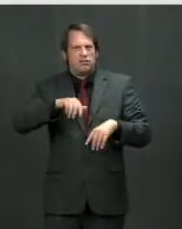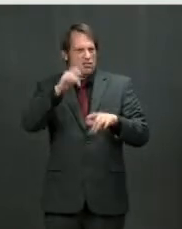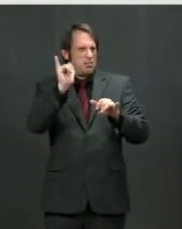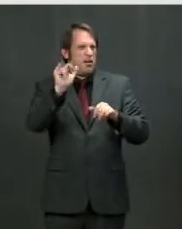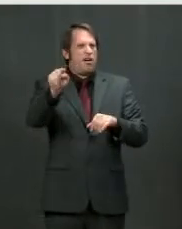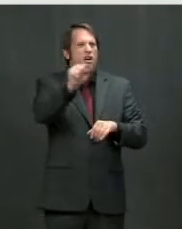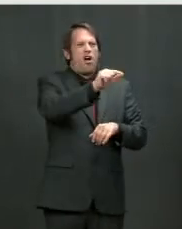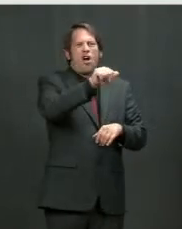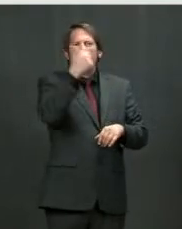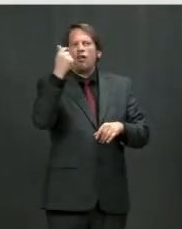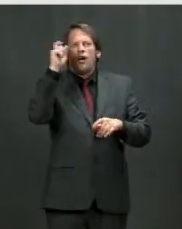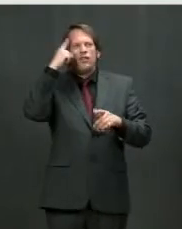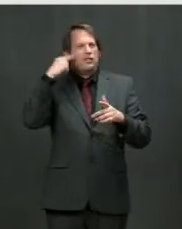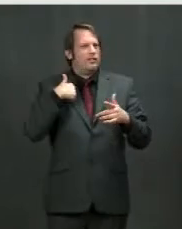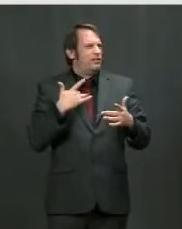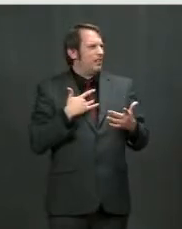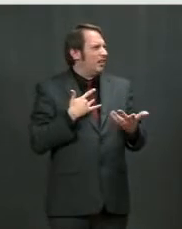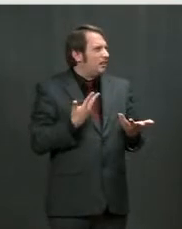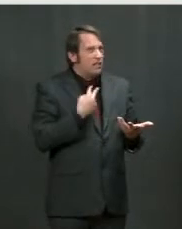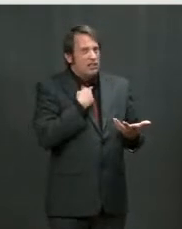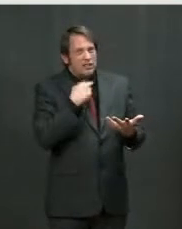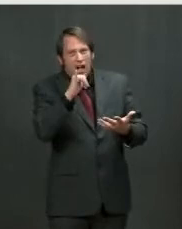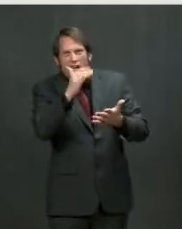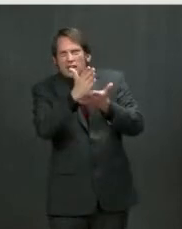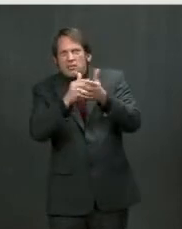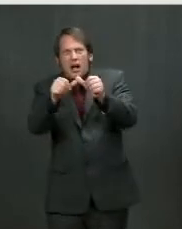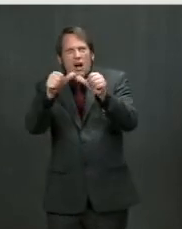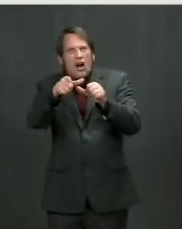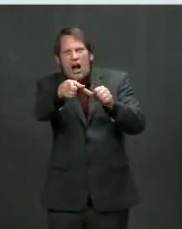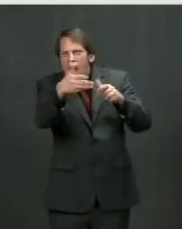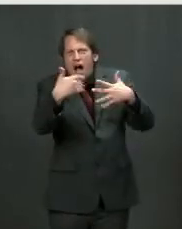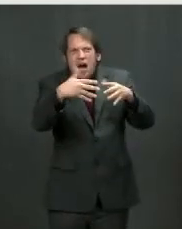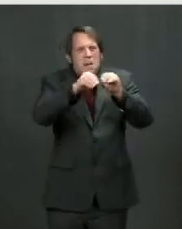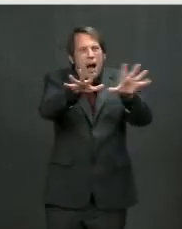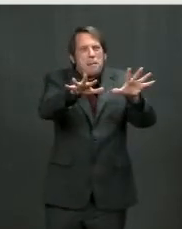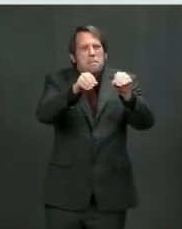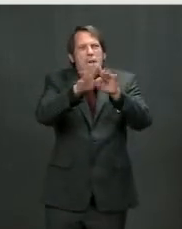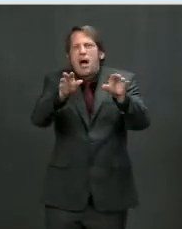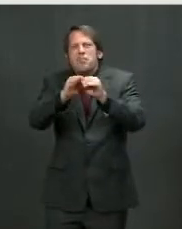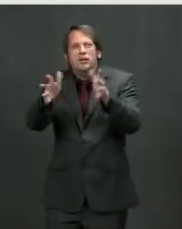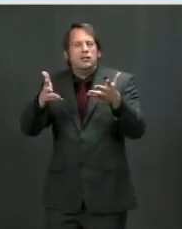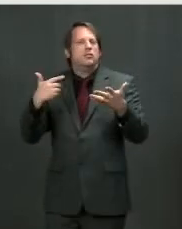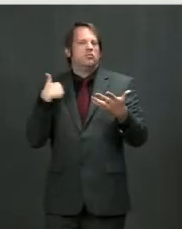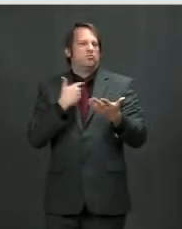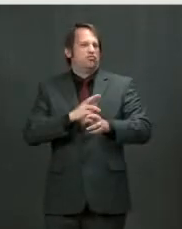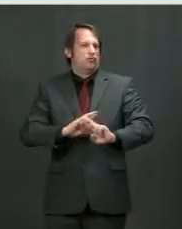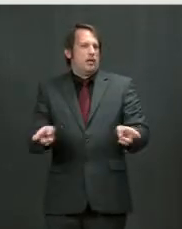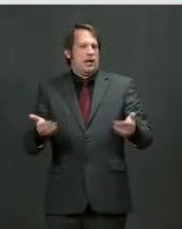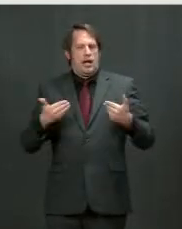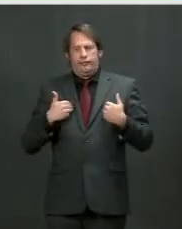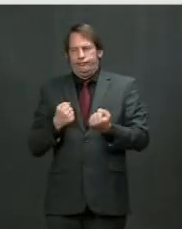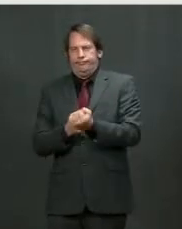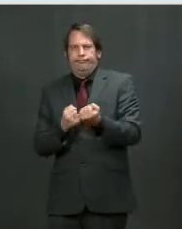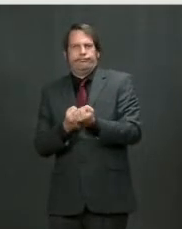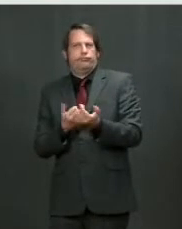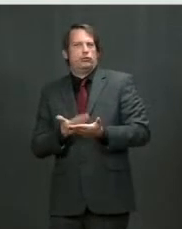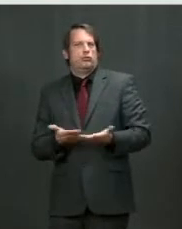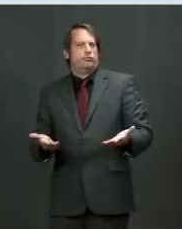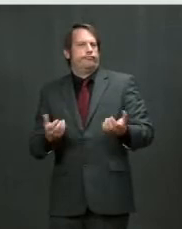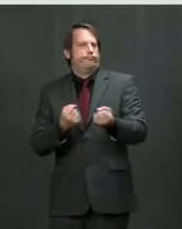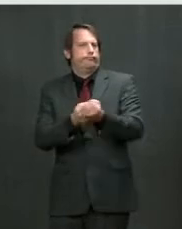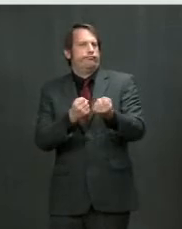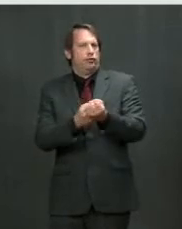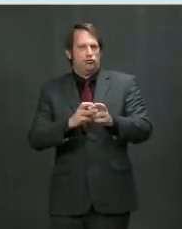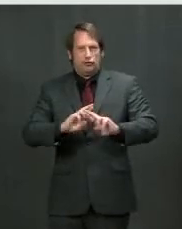this situation. And nothing is off the table in those conversations in terms of the kind of support that we can provide, and we'll keep all